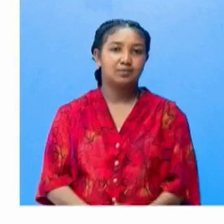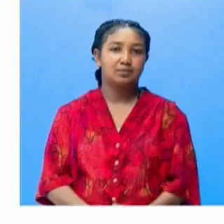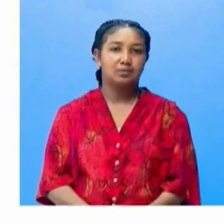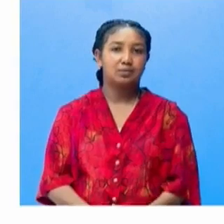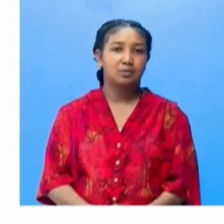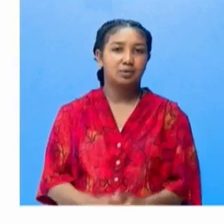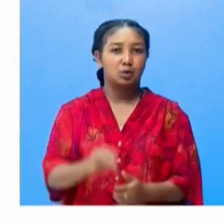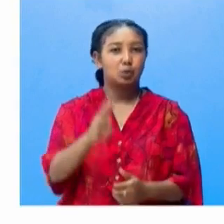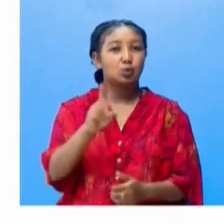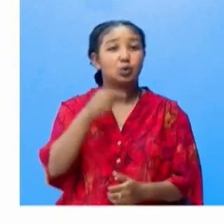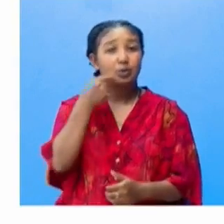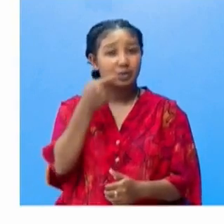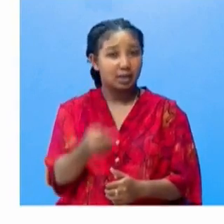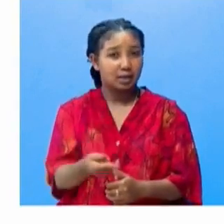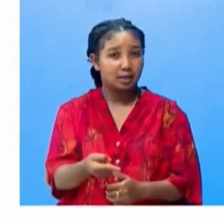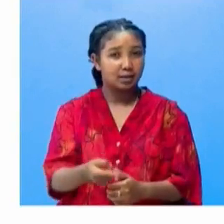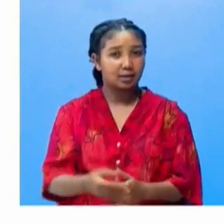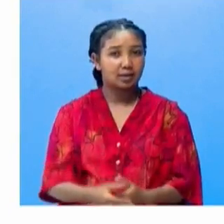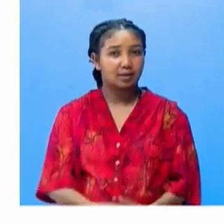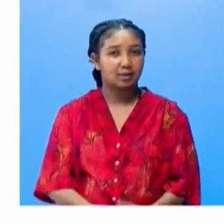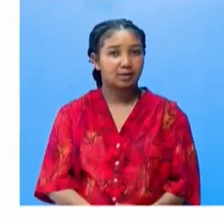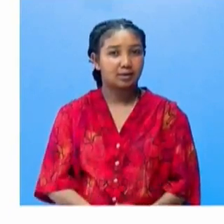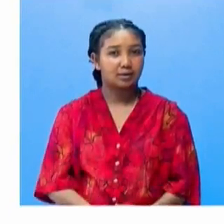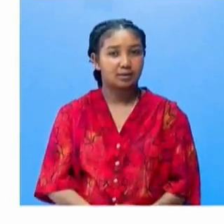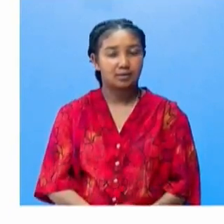Would you say